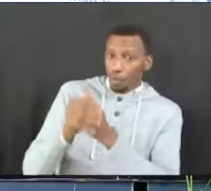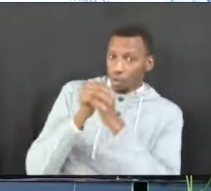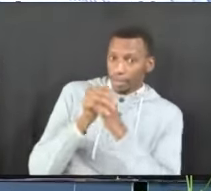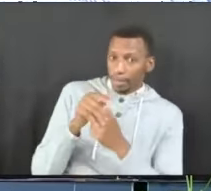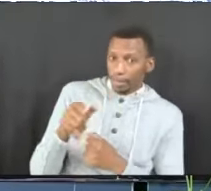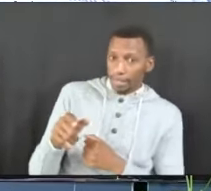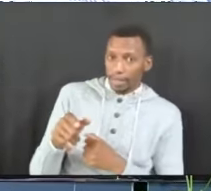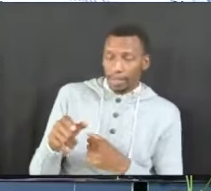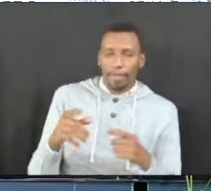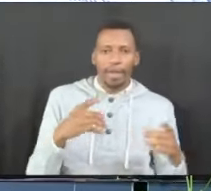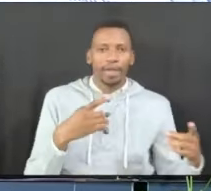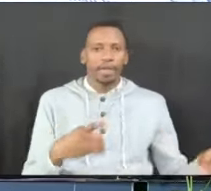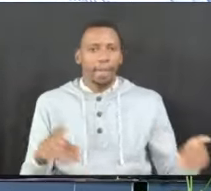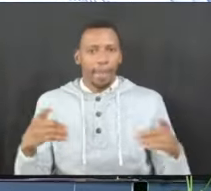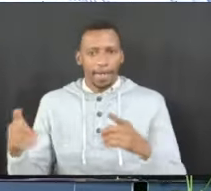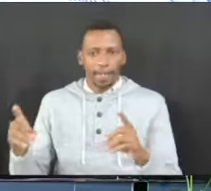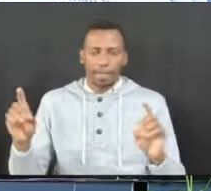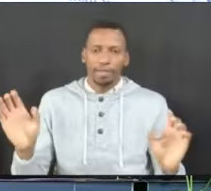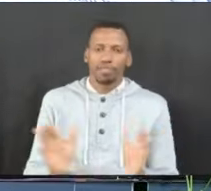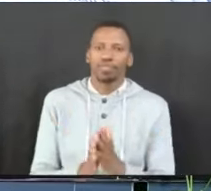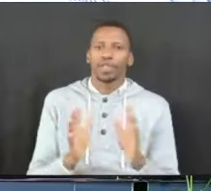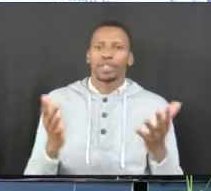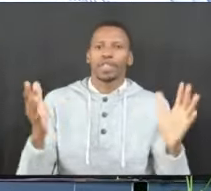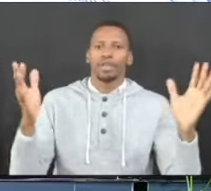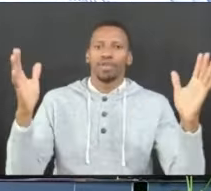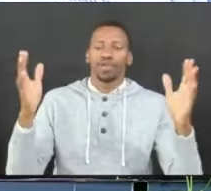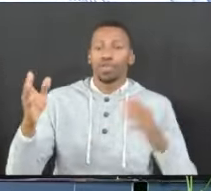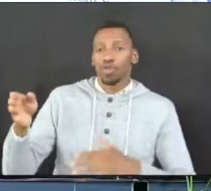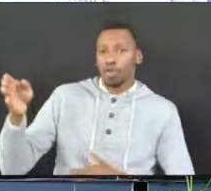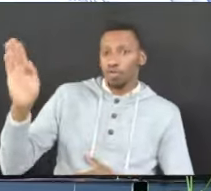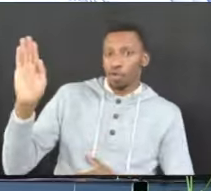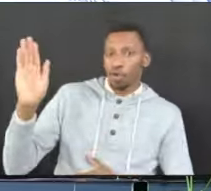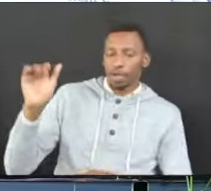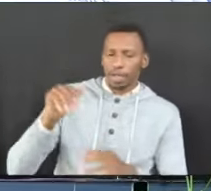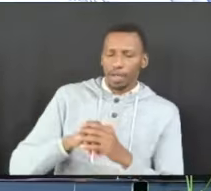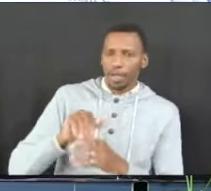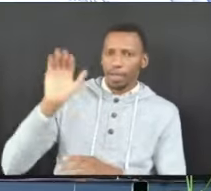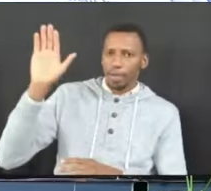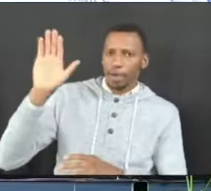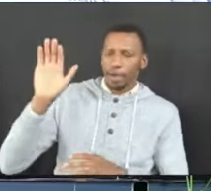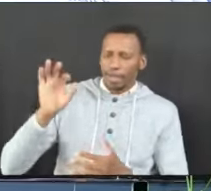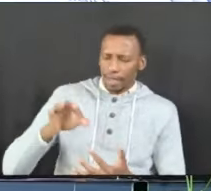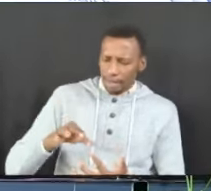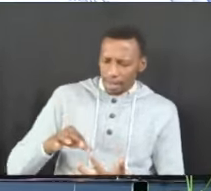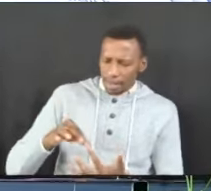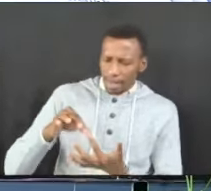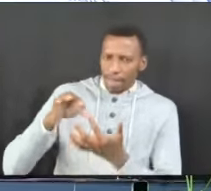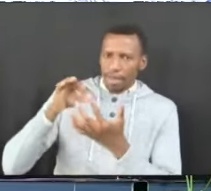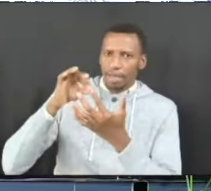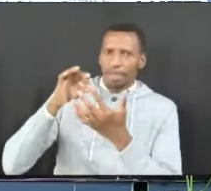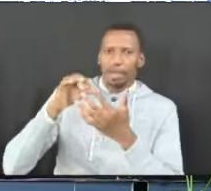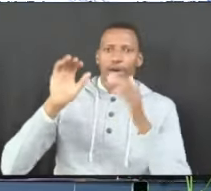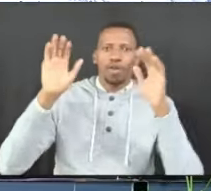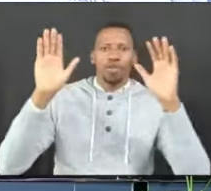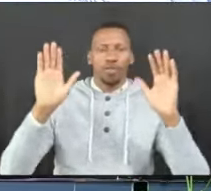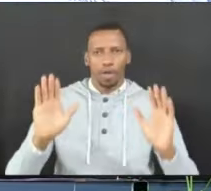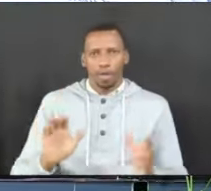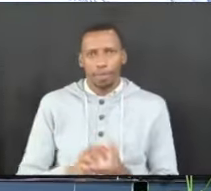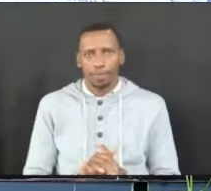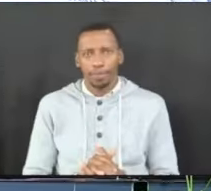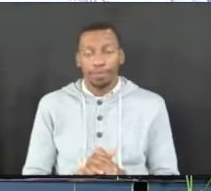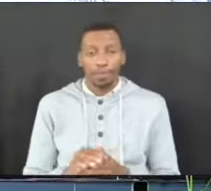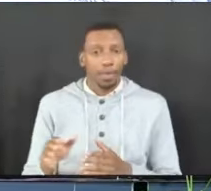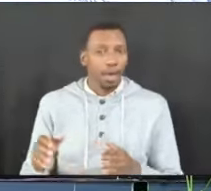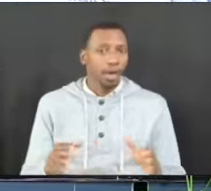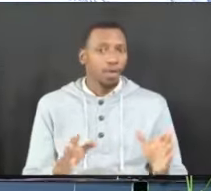dramatic celebration of God in his supreme worth in such a manner that